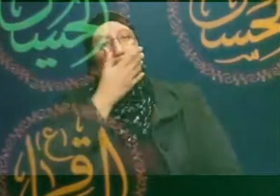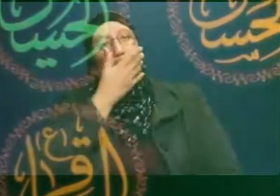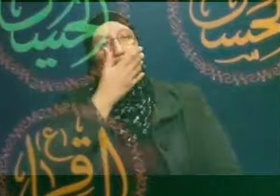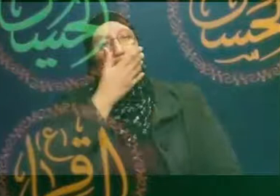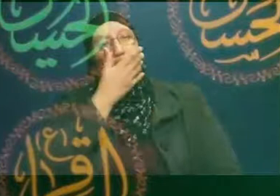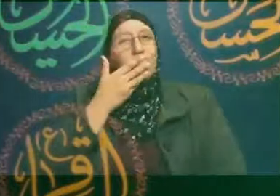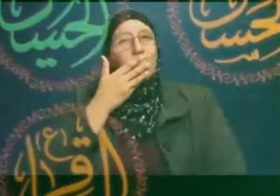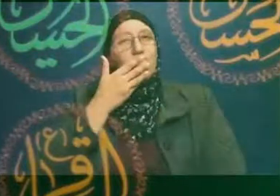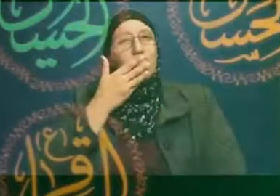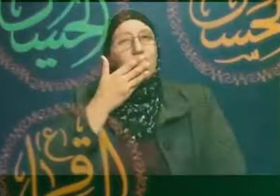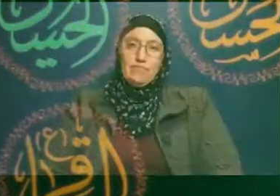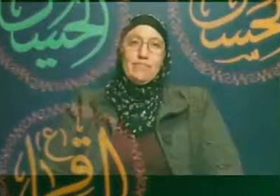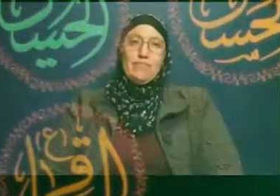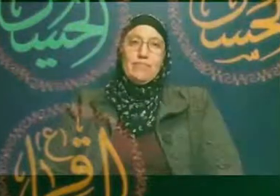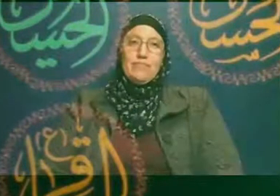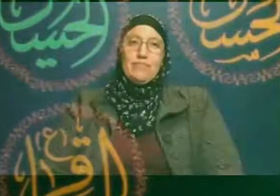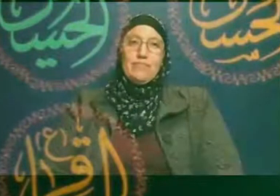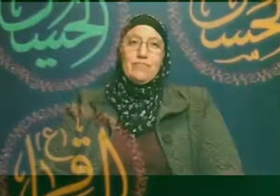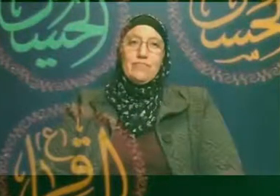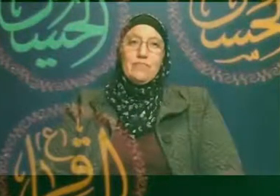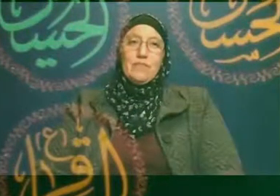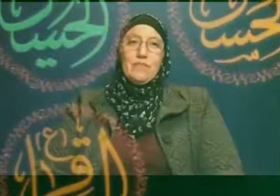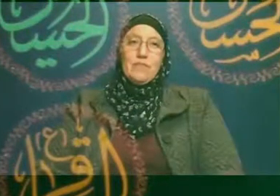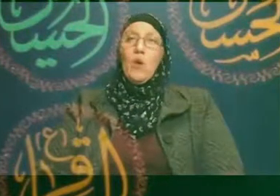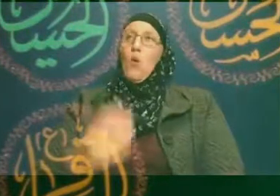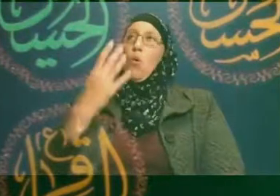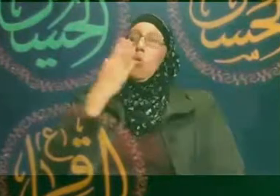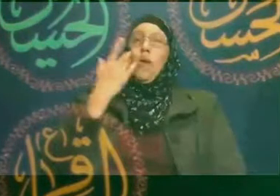supplication so far as there are in any action,